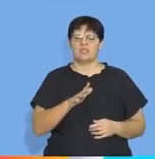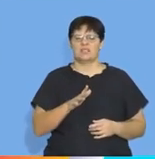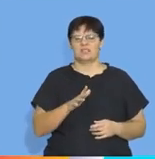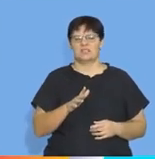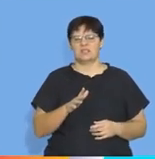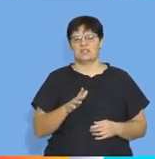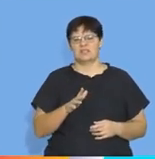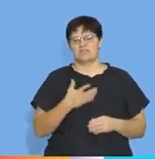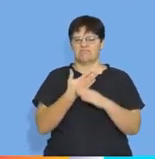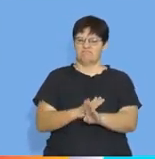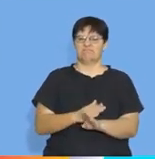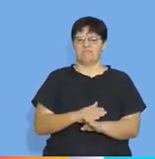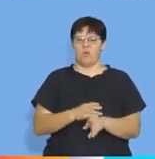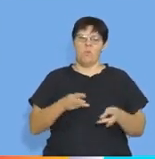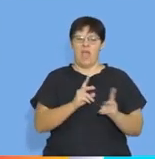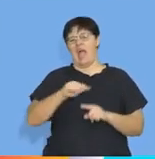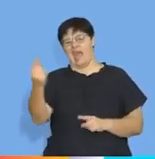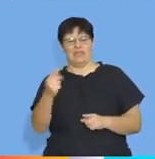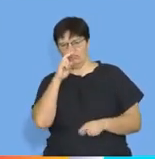use any form of contraception.